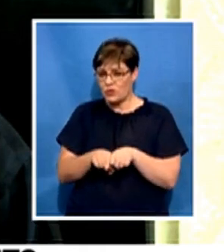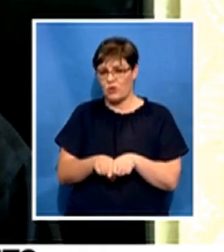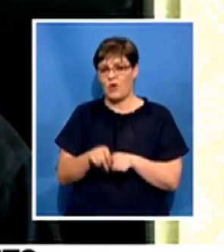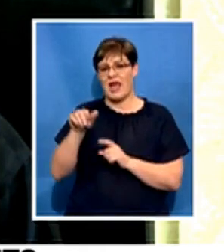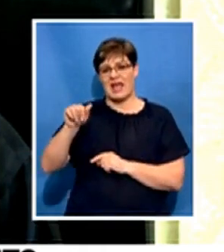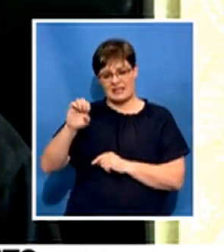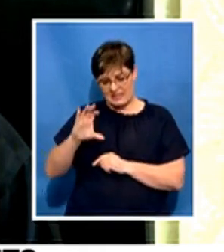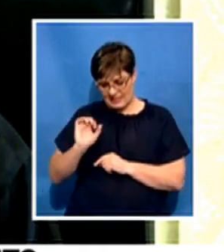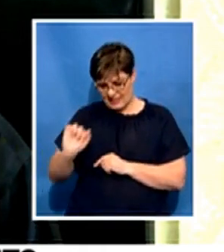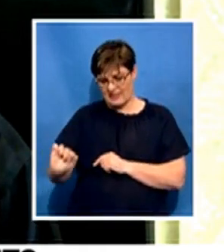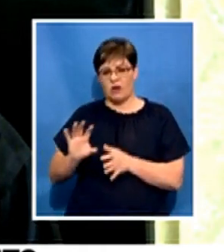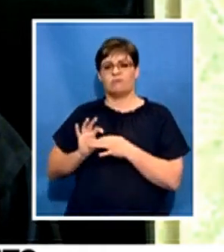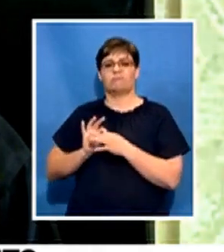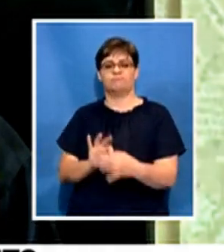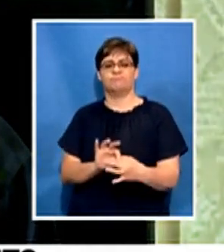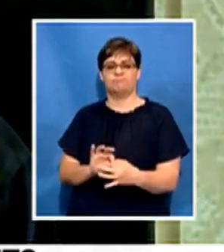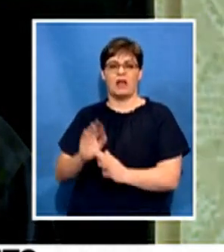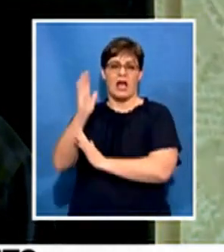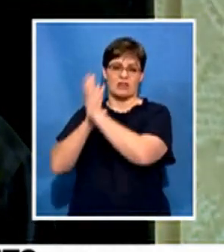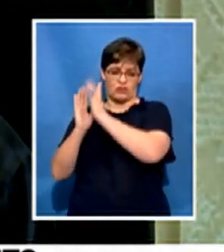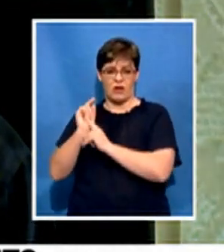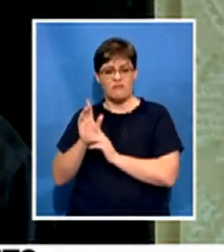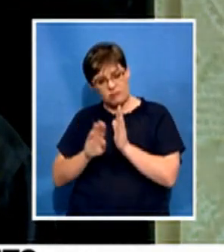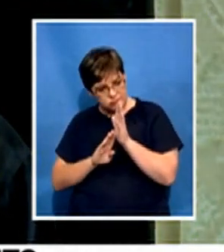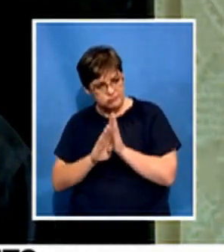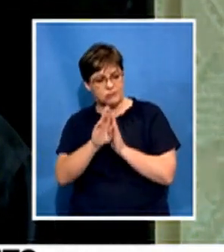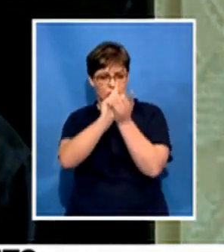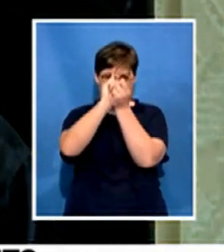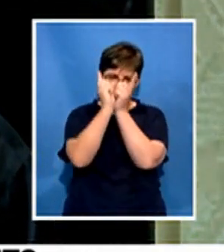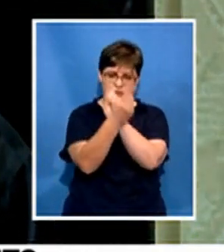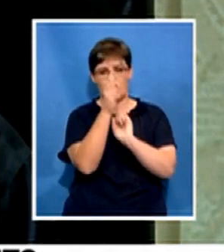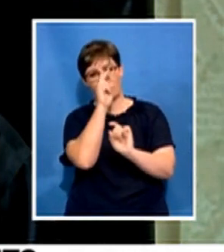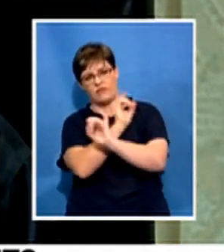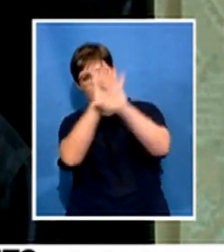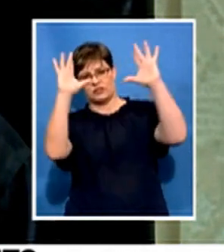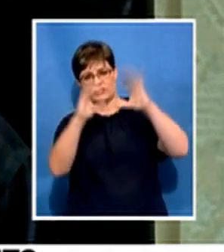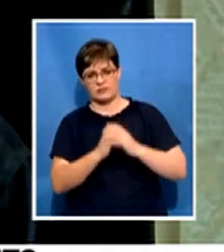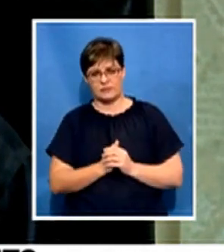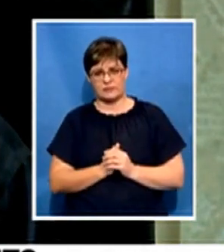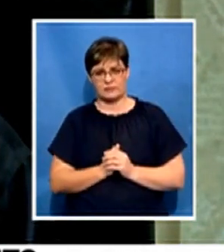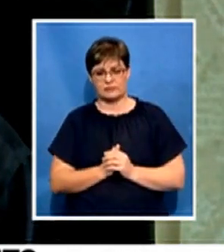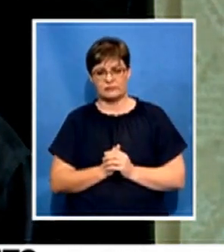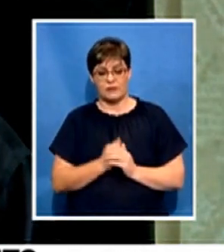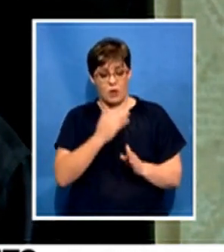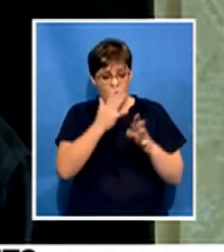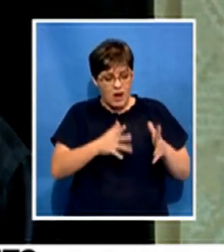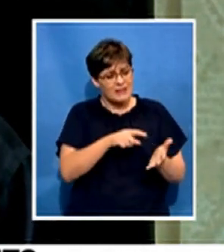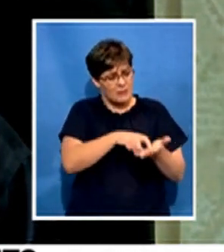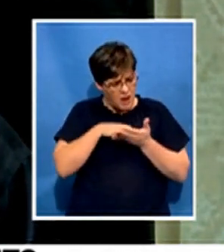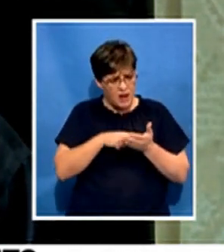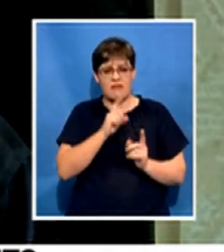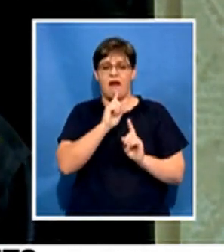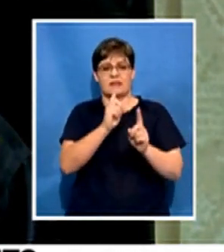to a progressive and transformatory vision. Workers demand and deserve answers about this direction of the